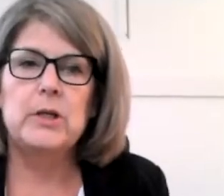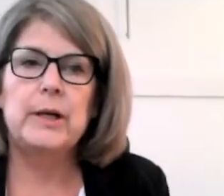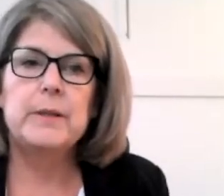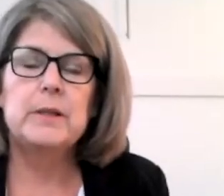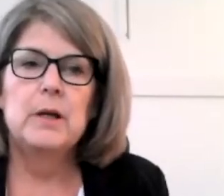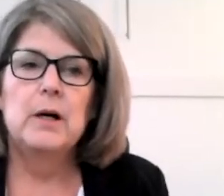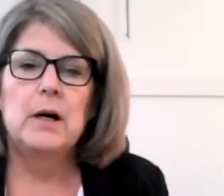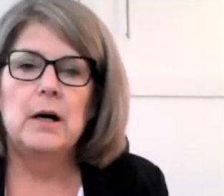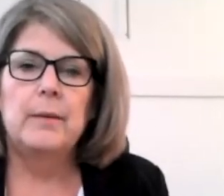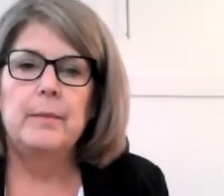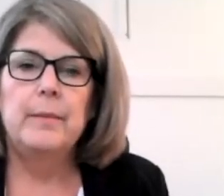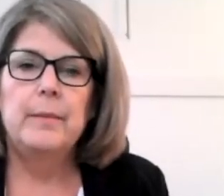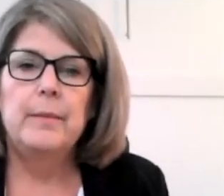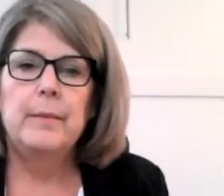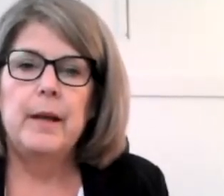relationships